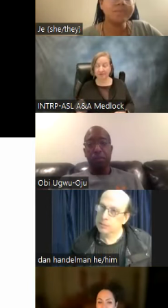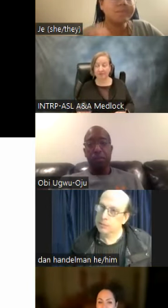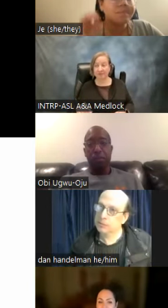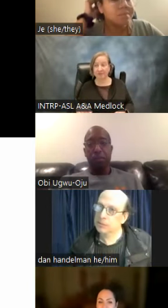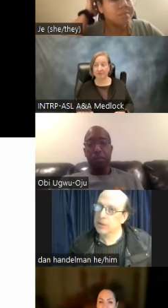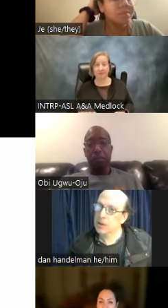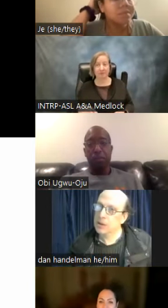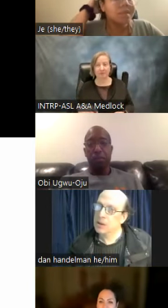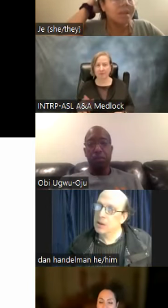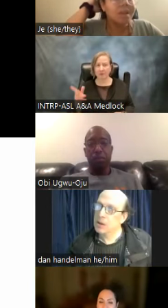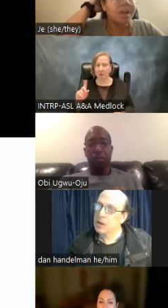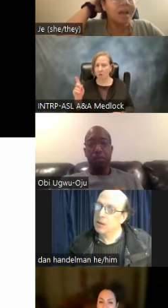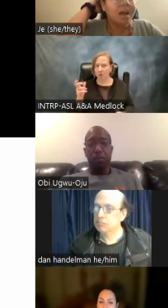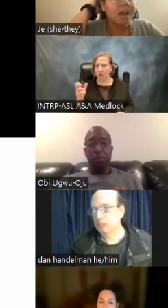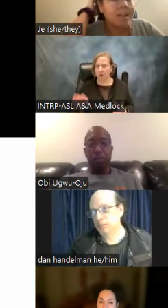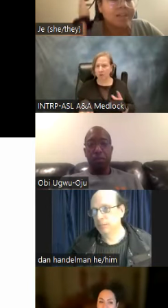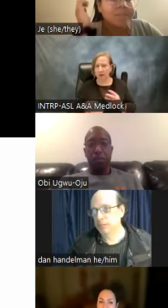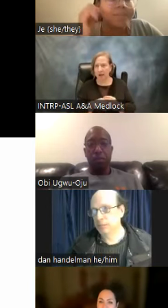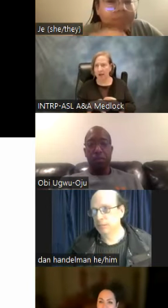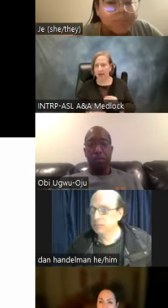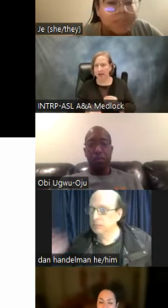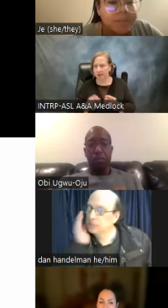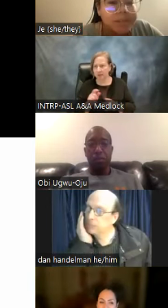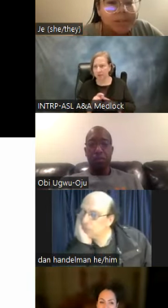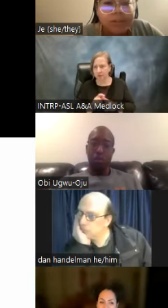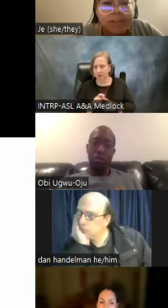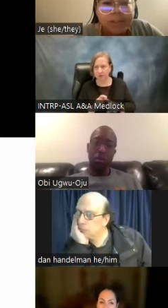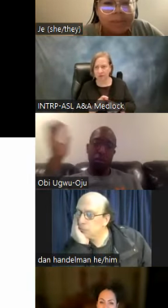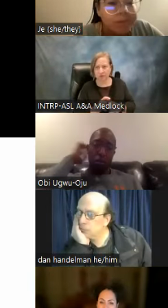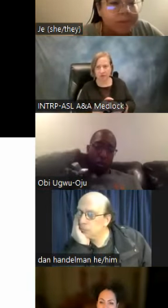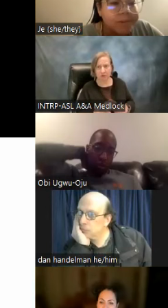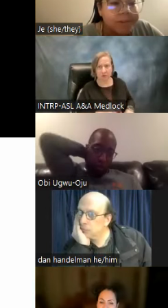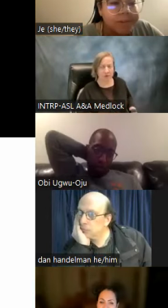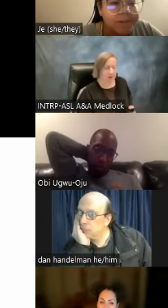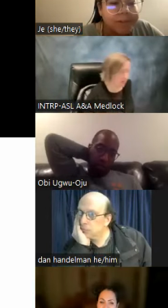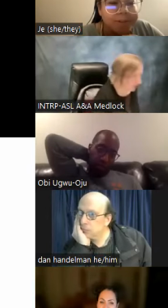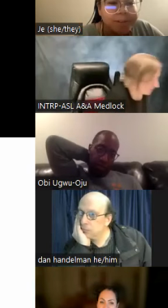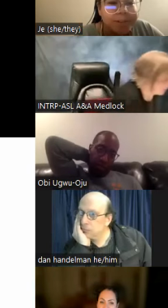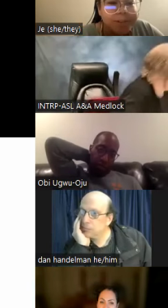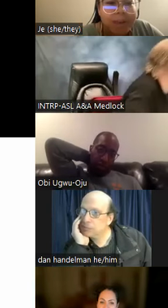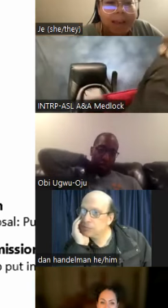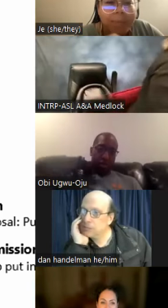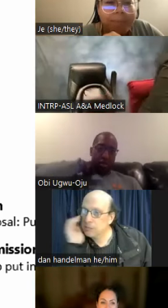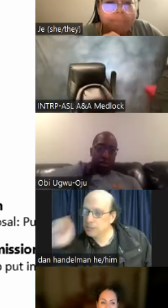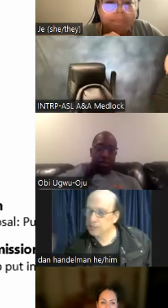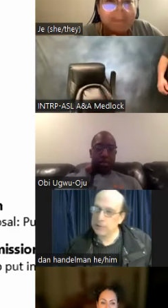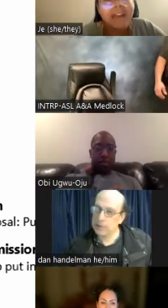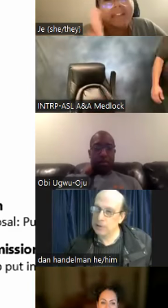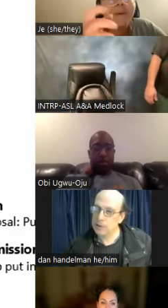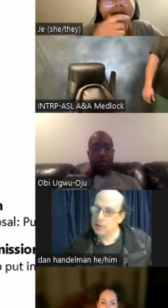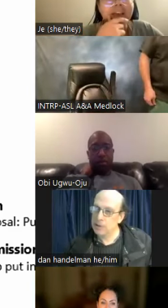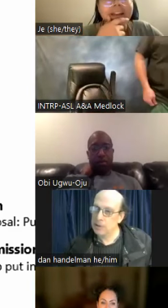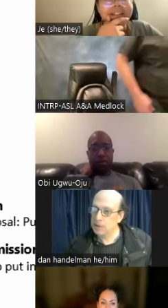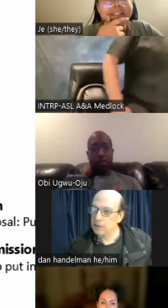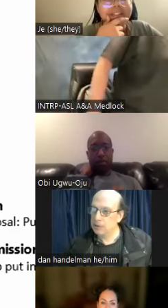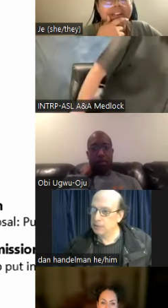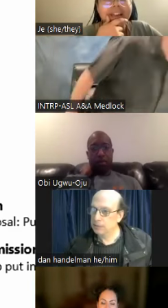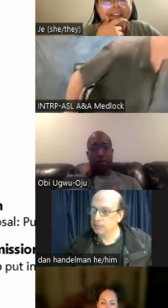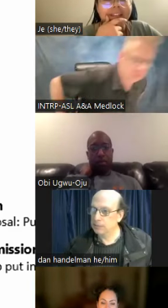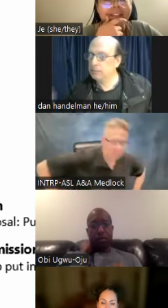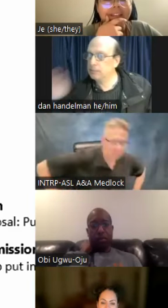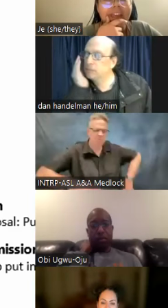you suggest adding this words? Comes to the Oversight Board for review. So, yeah, maybe just adding